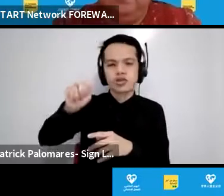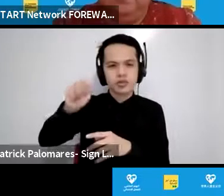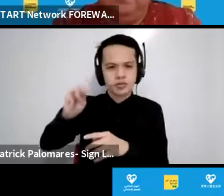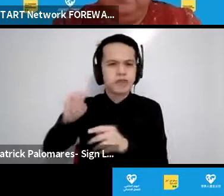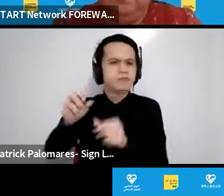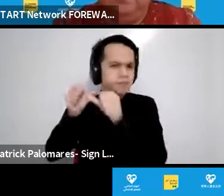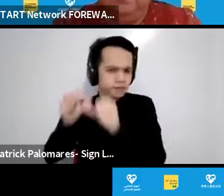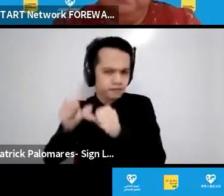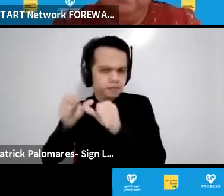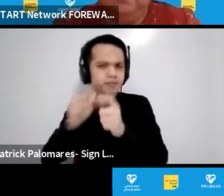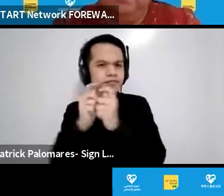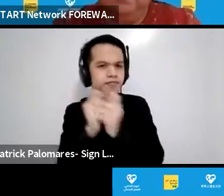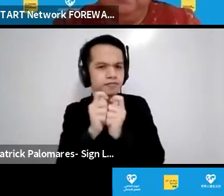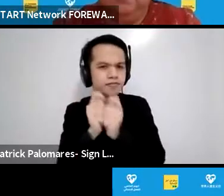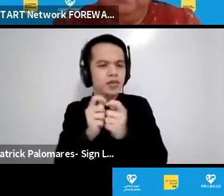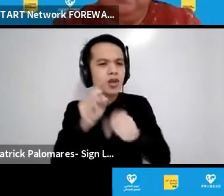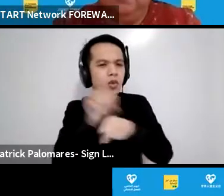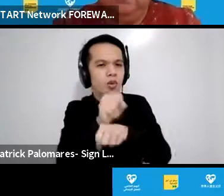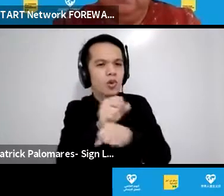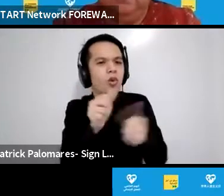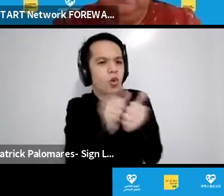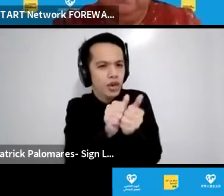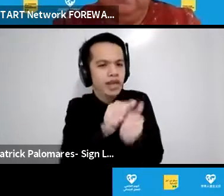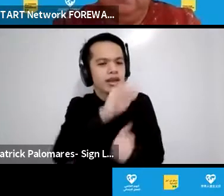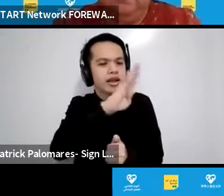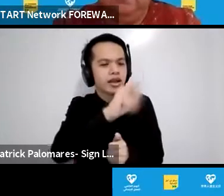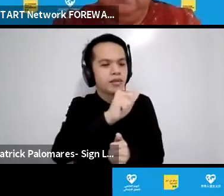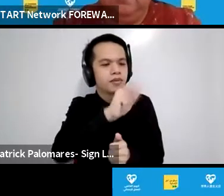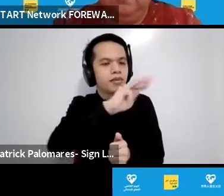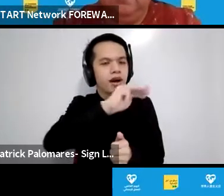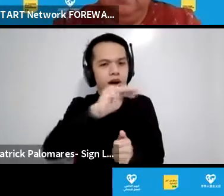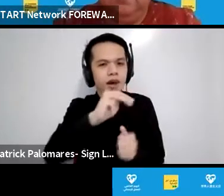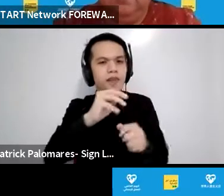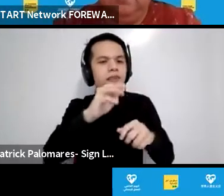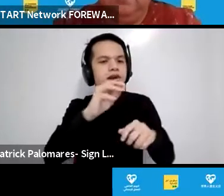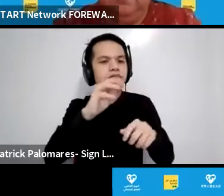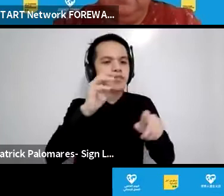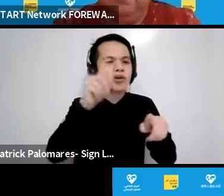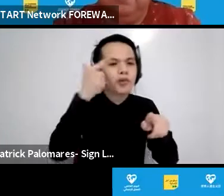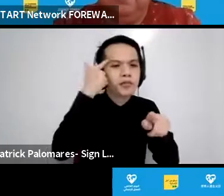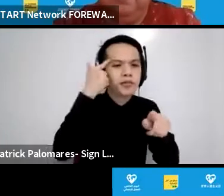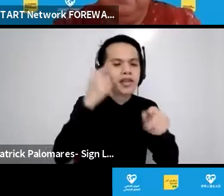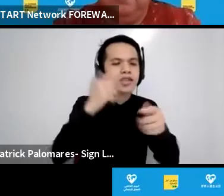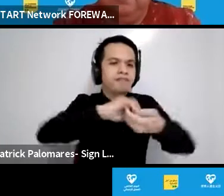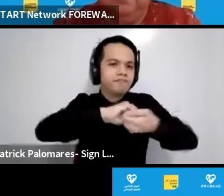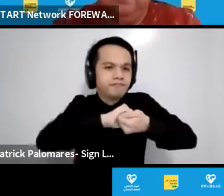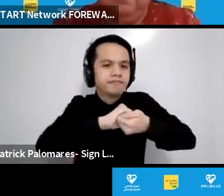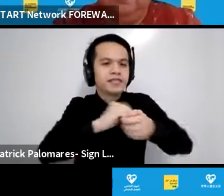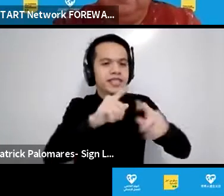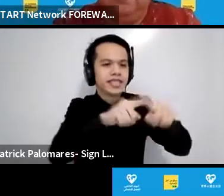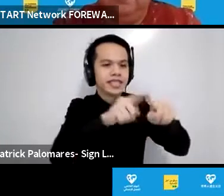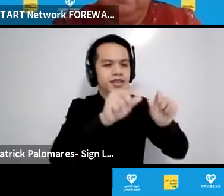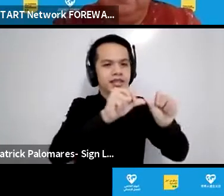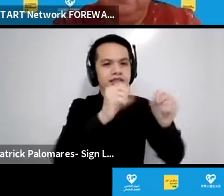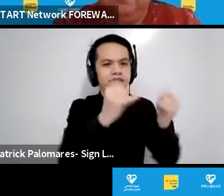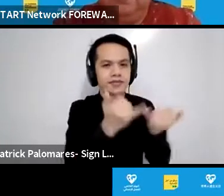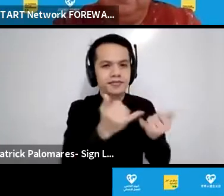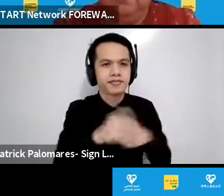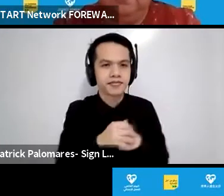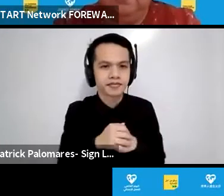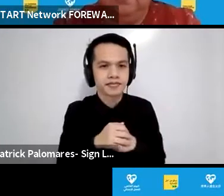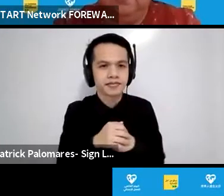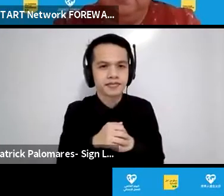continue to work with the BARM government, and hand in hand with other agencies as